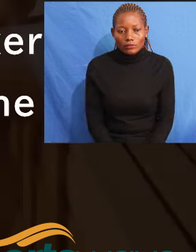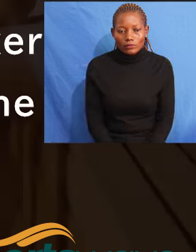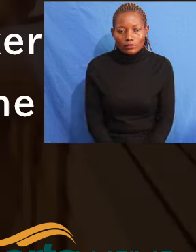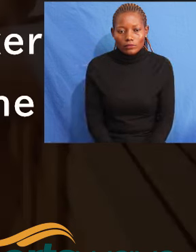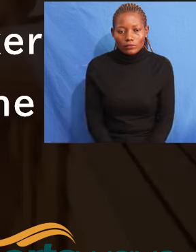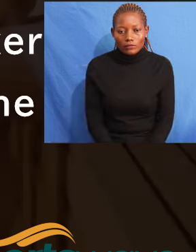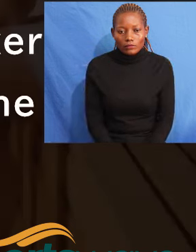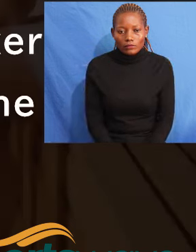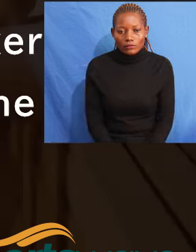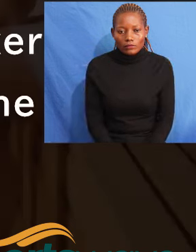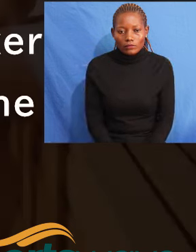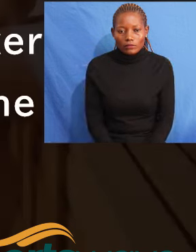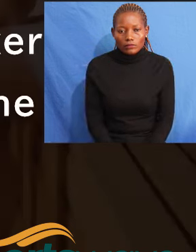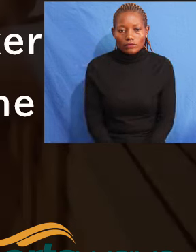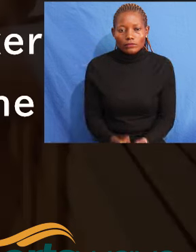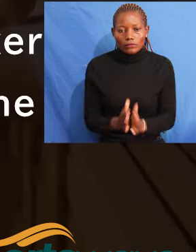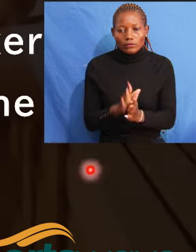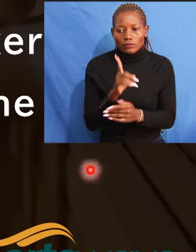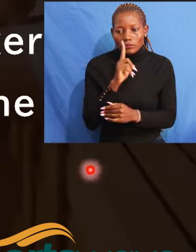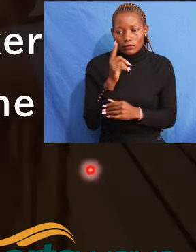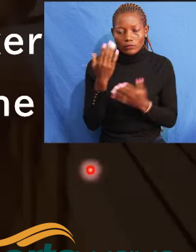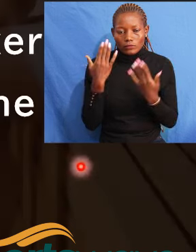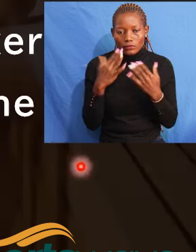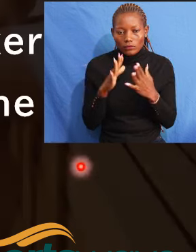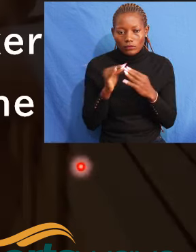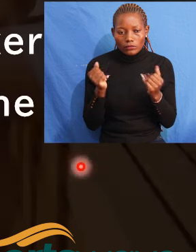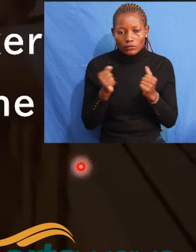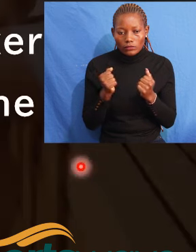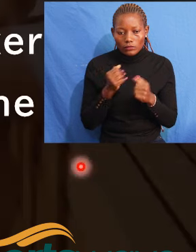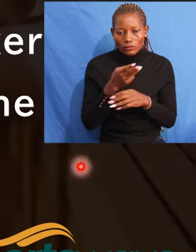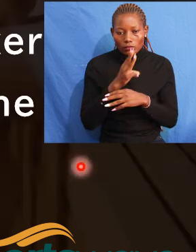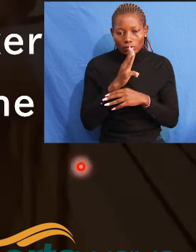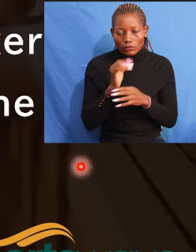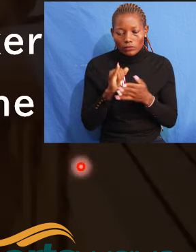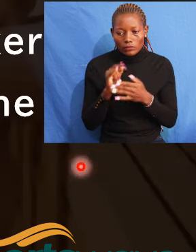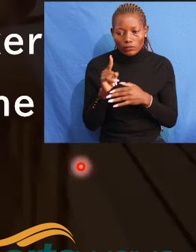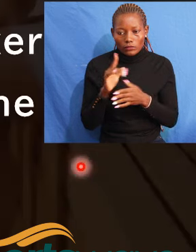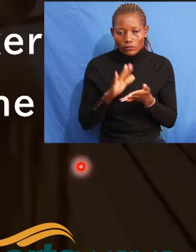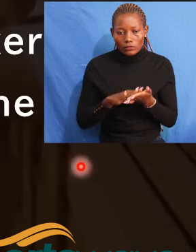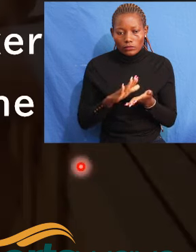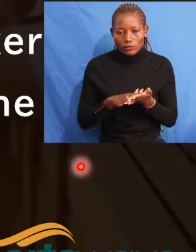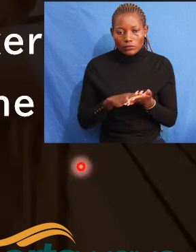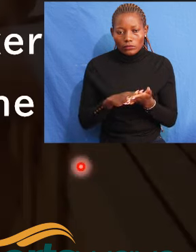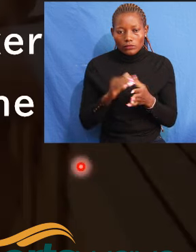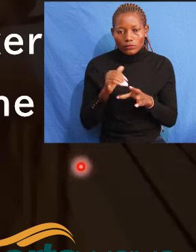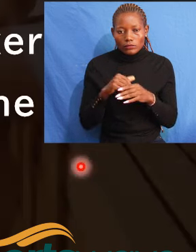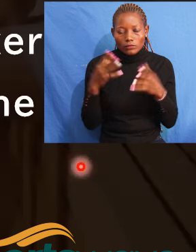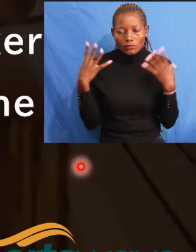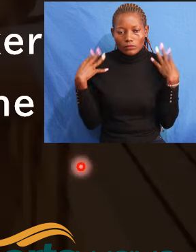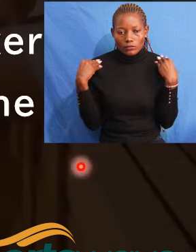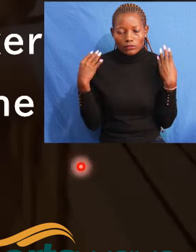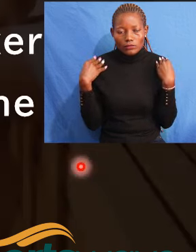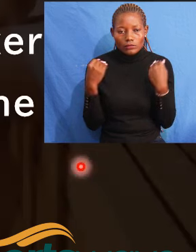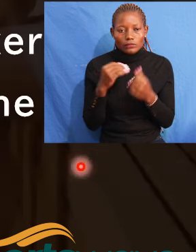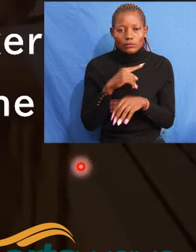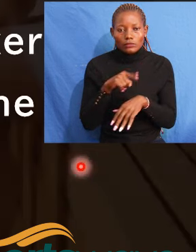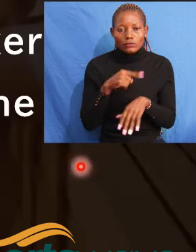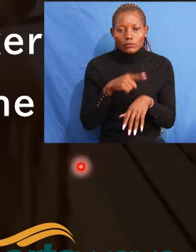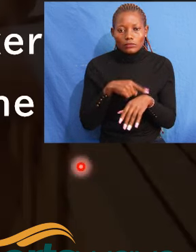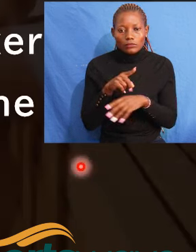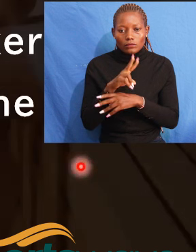And make sure to finish with the cold water. This is the recommendation in the practical setting when you're